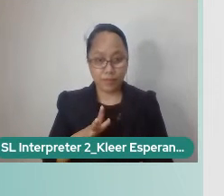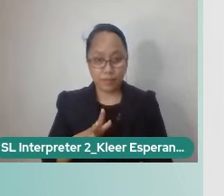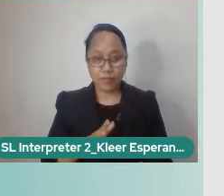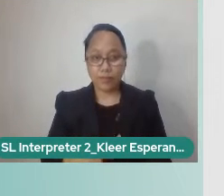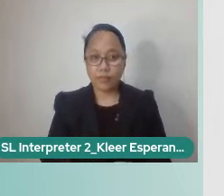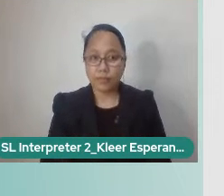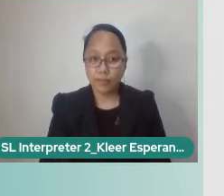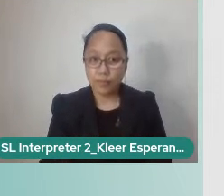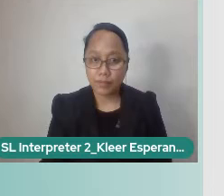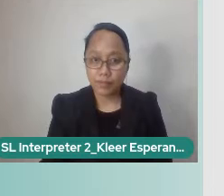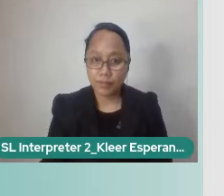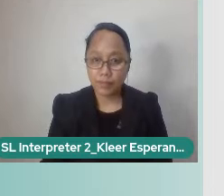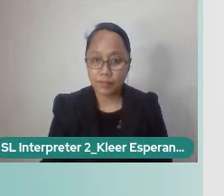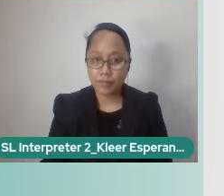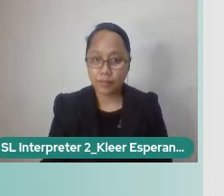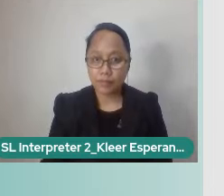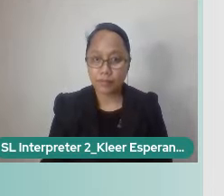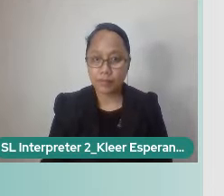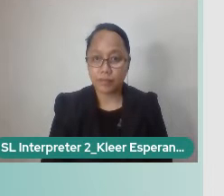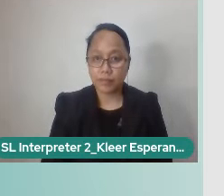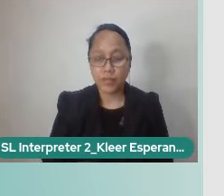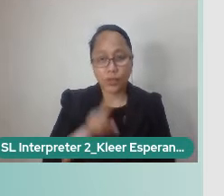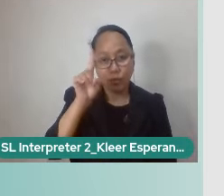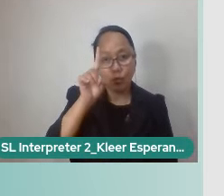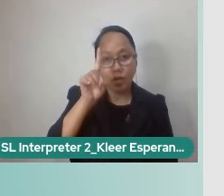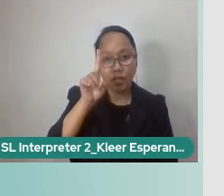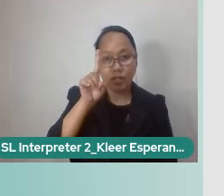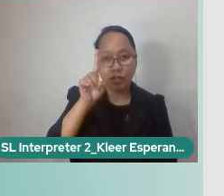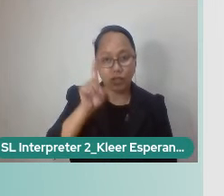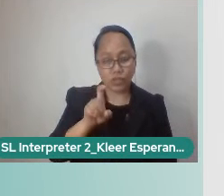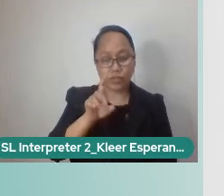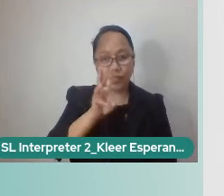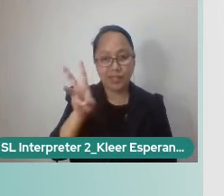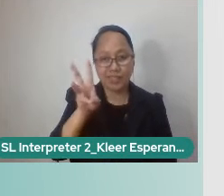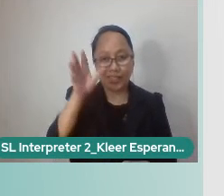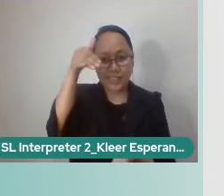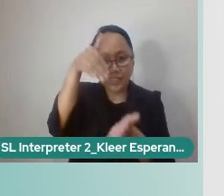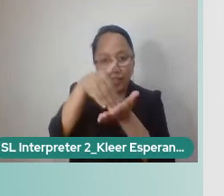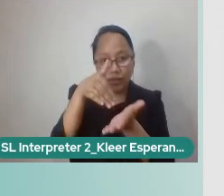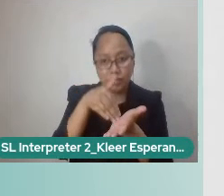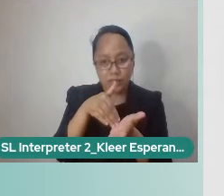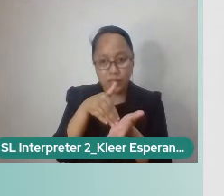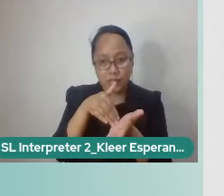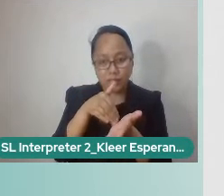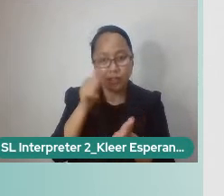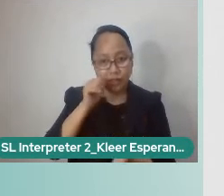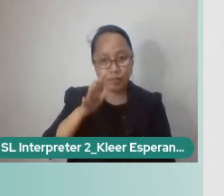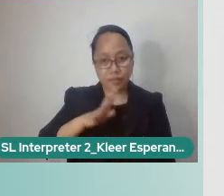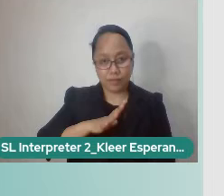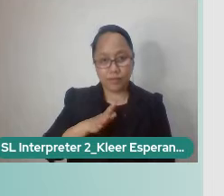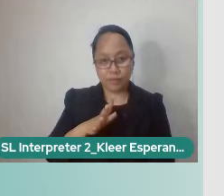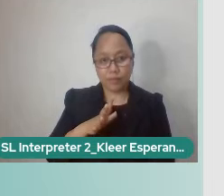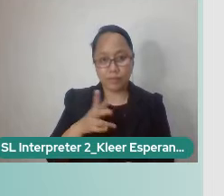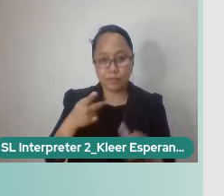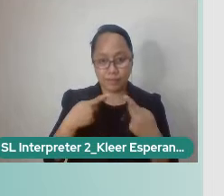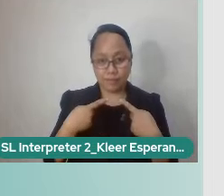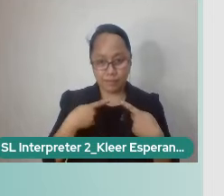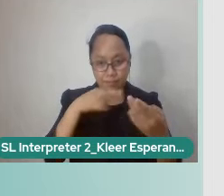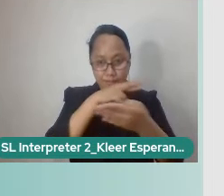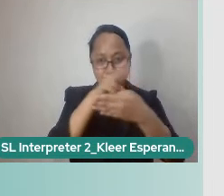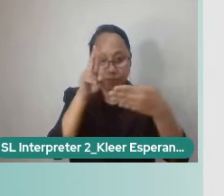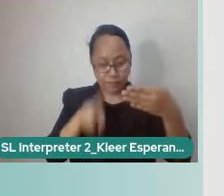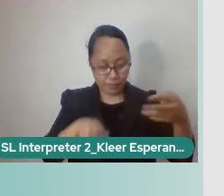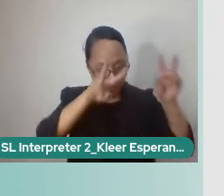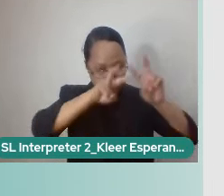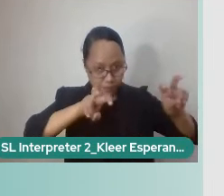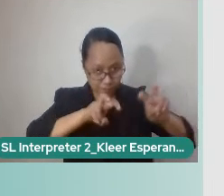160,000 women. And the short story here is that in women who were randomized to HPV versus cytology screening, or